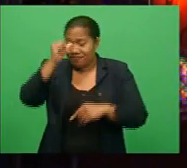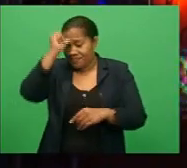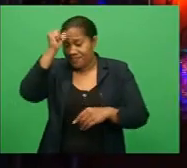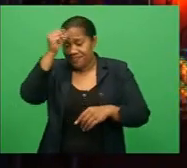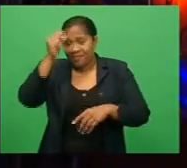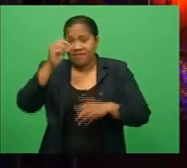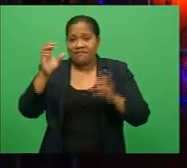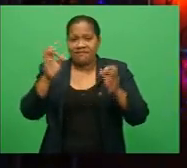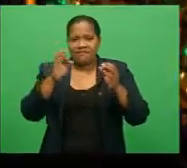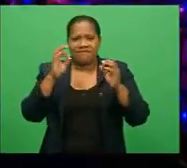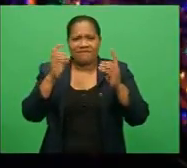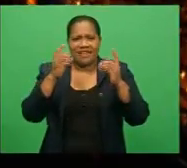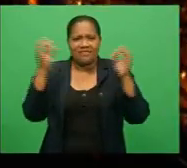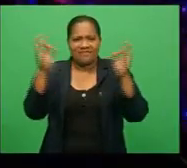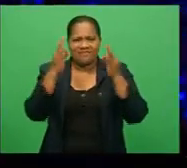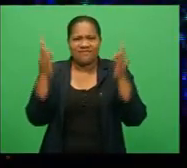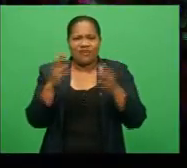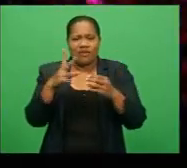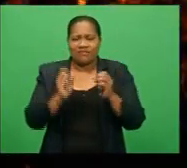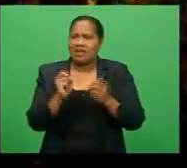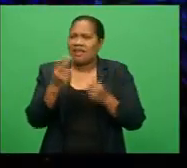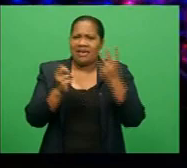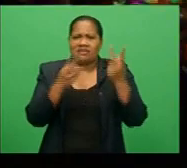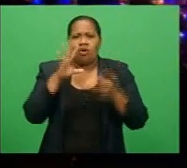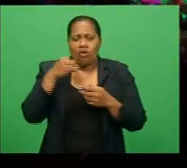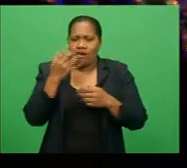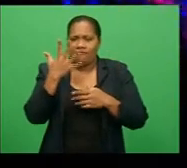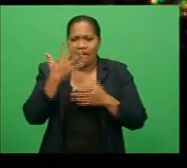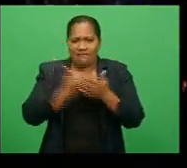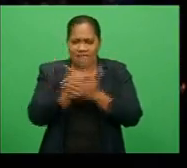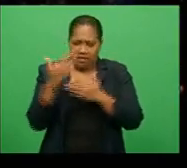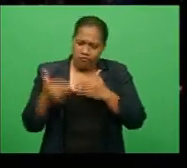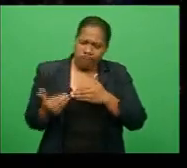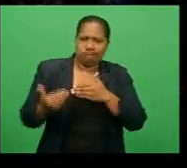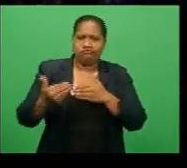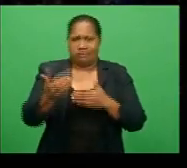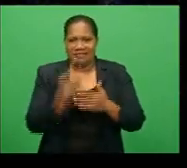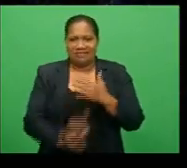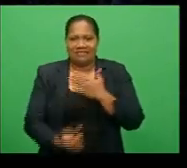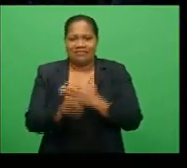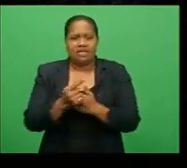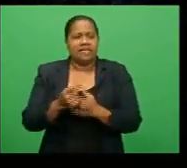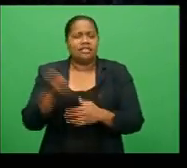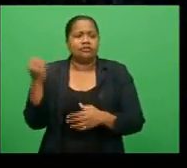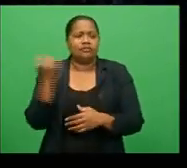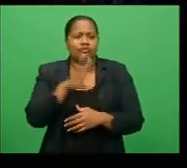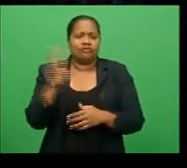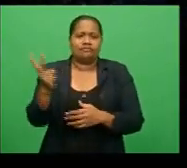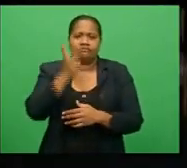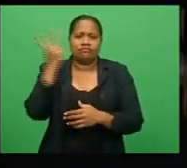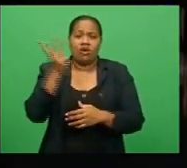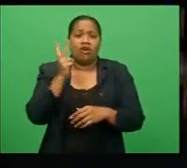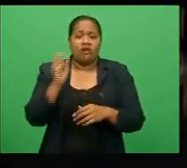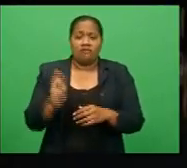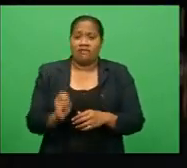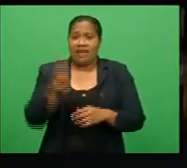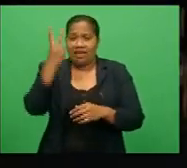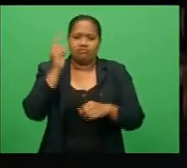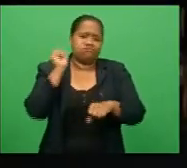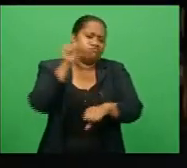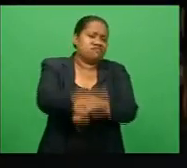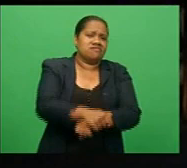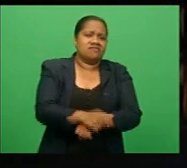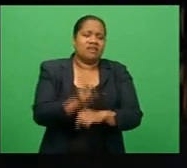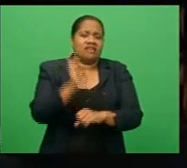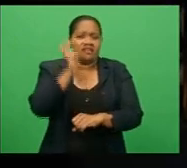lights, usually lasting 5 days. It symbolizes the spiritual victory of light over darkness, good over evil, and knowledge